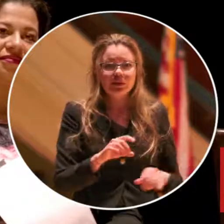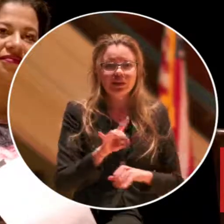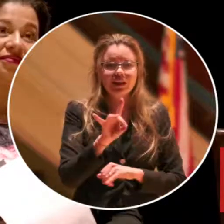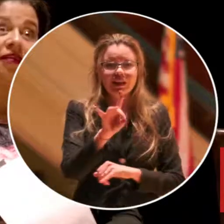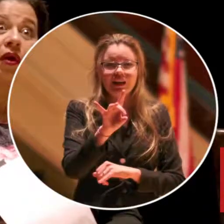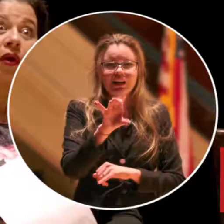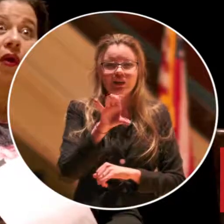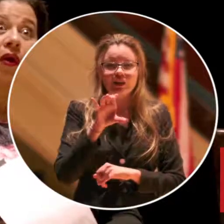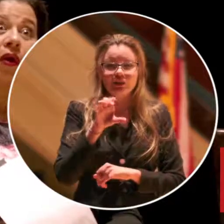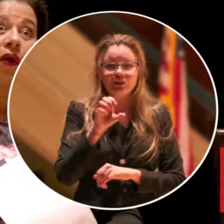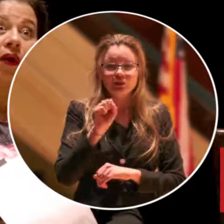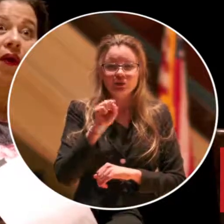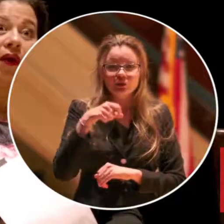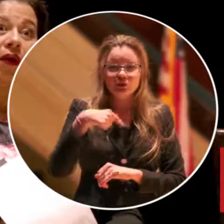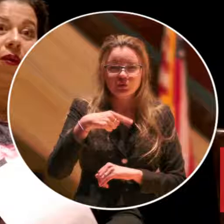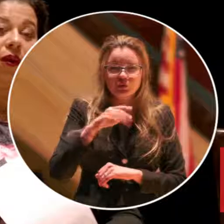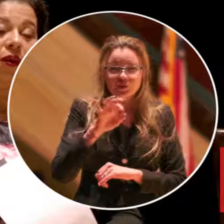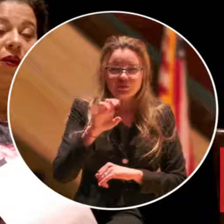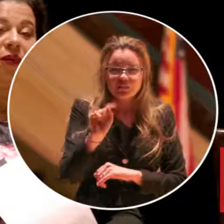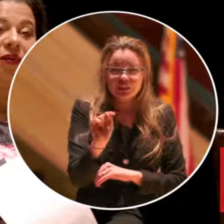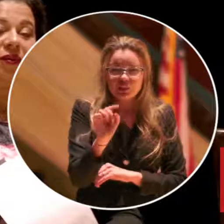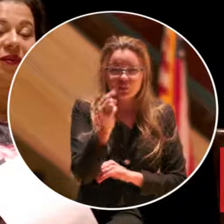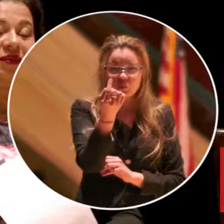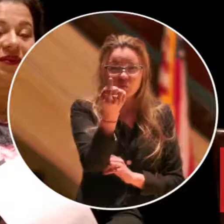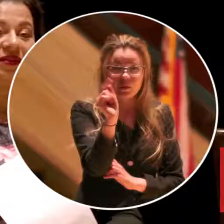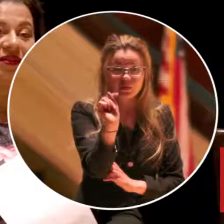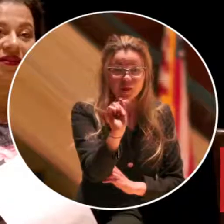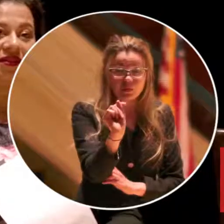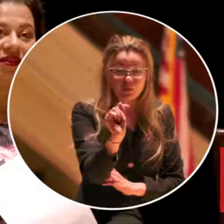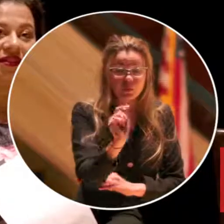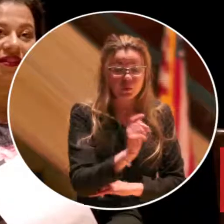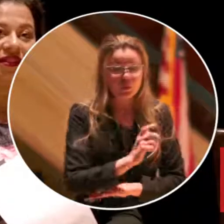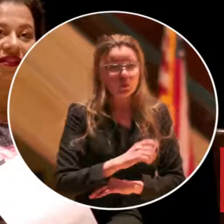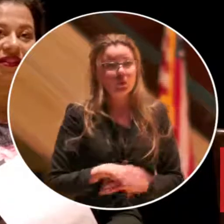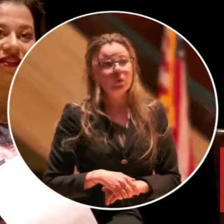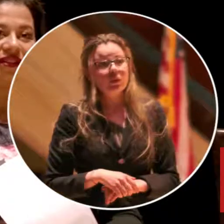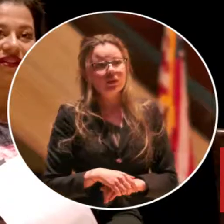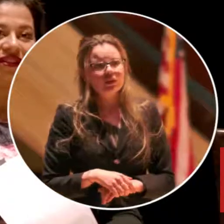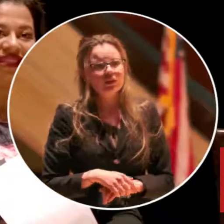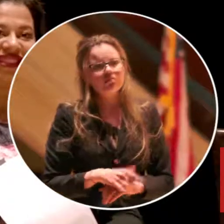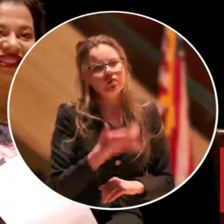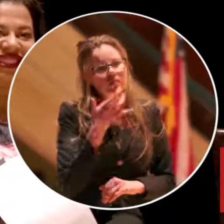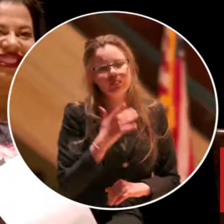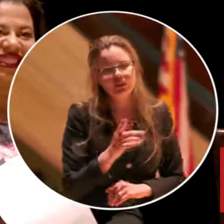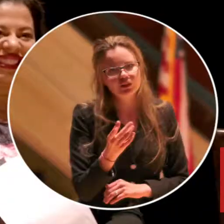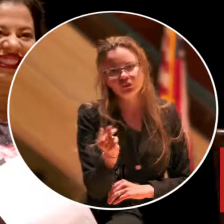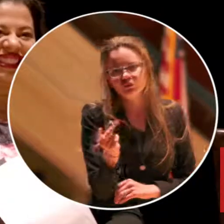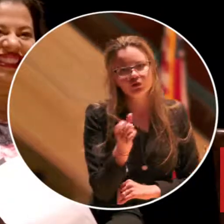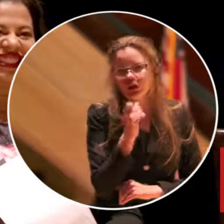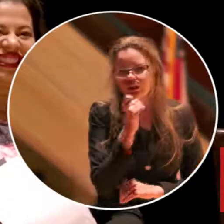in size and had a single bathroom. Luckily, though, the dog rarely used the bathroom.